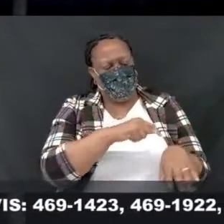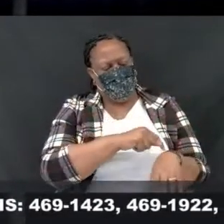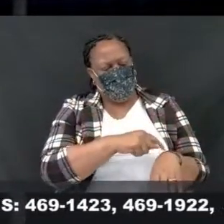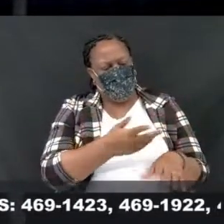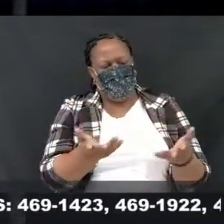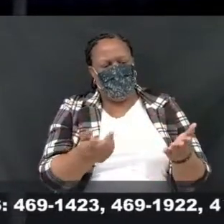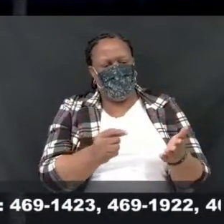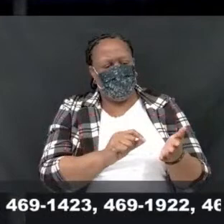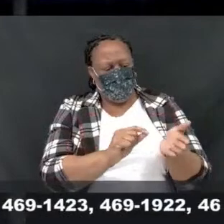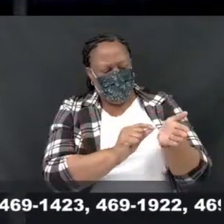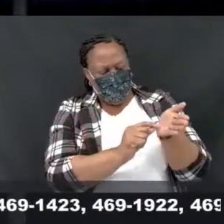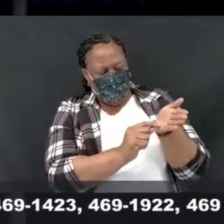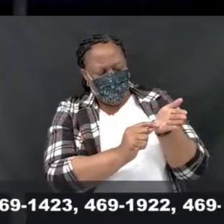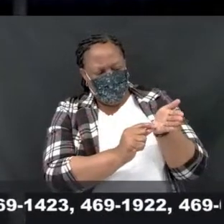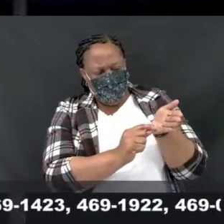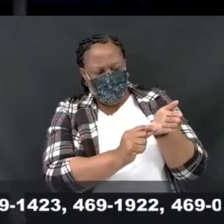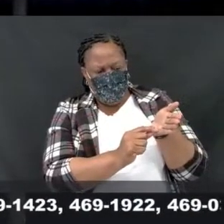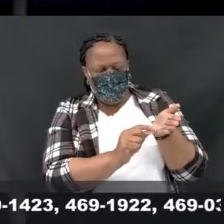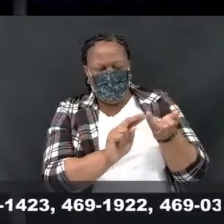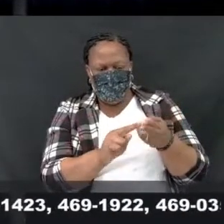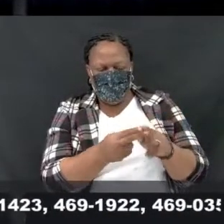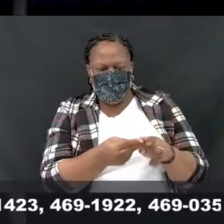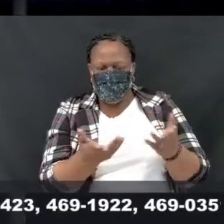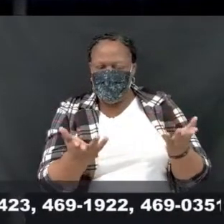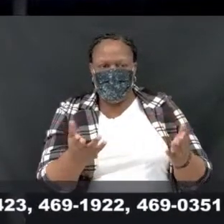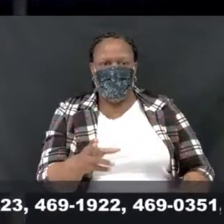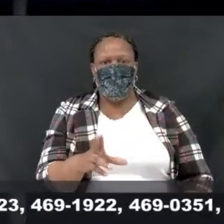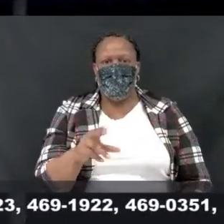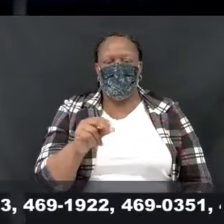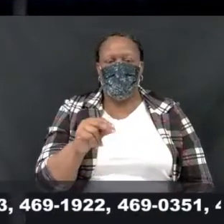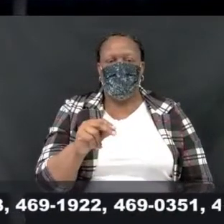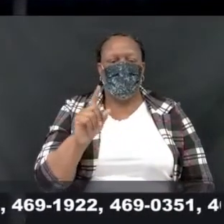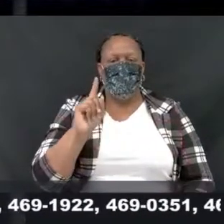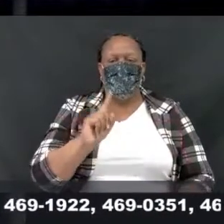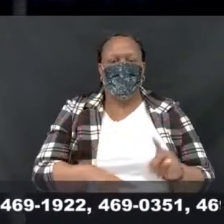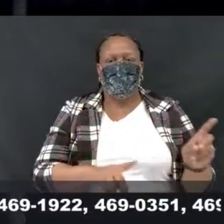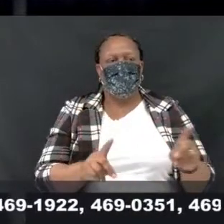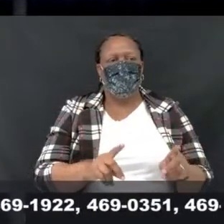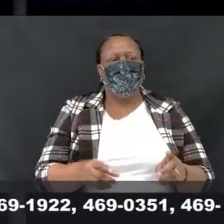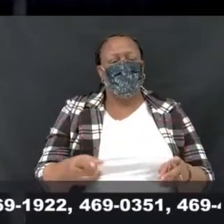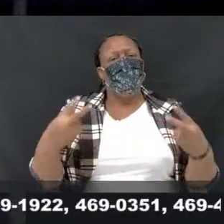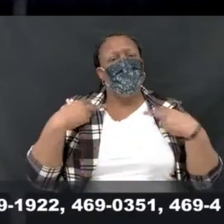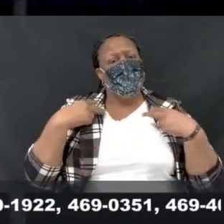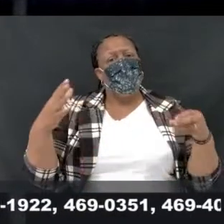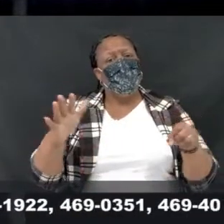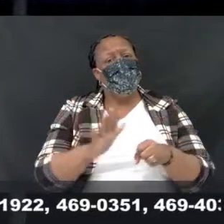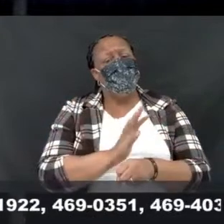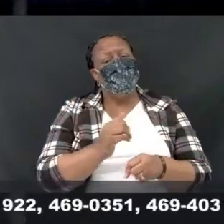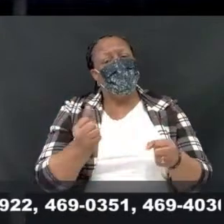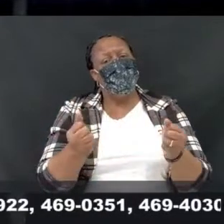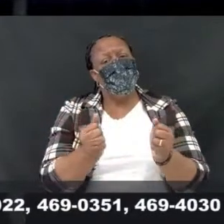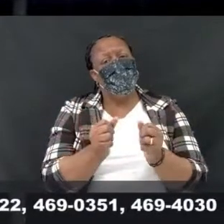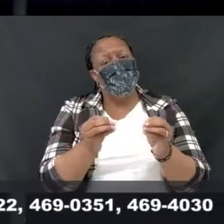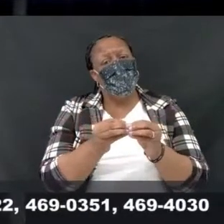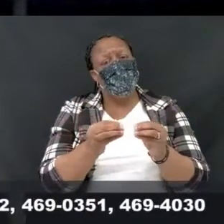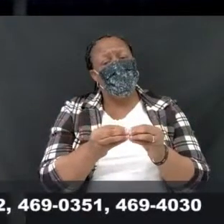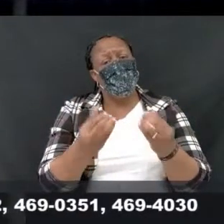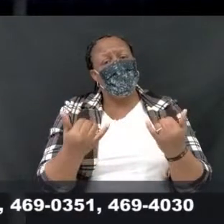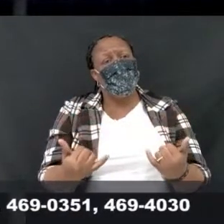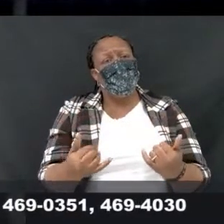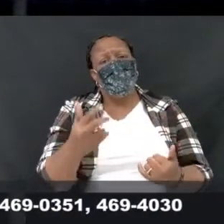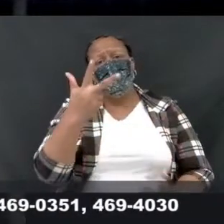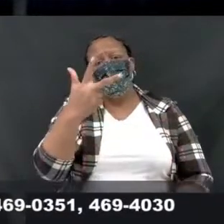than a sufficient supply such that we don't need to resort to that. Okay, so any vaccine that you get into your hand, it is